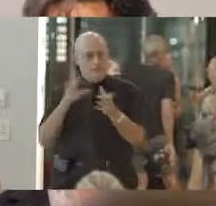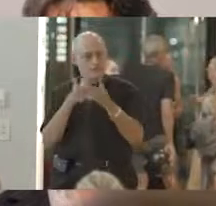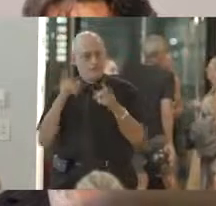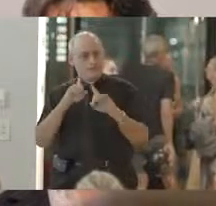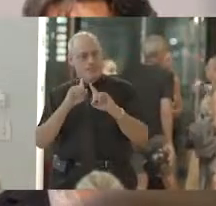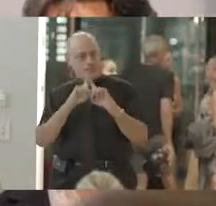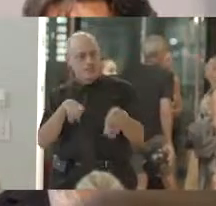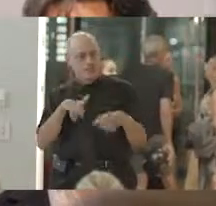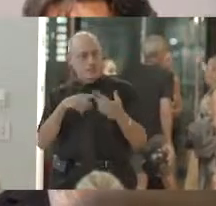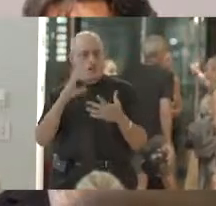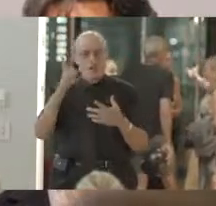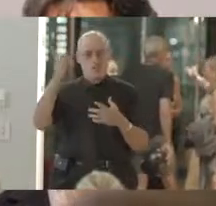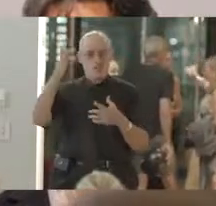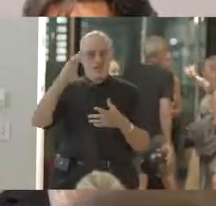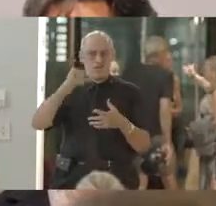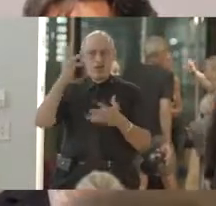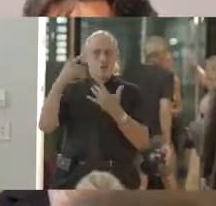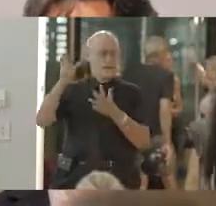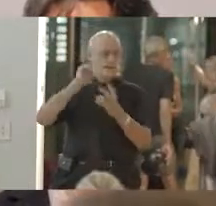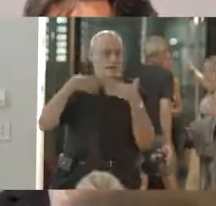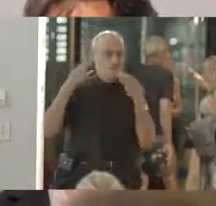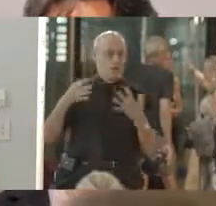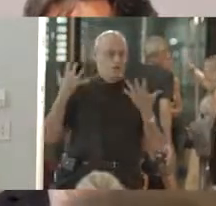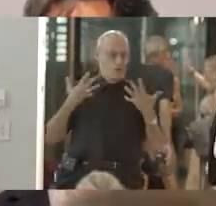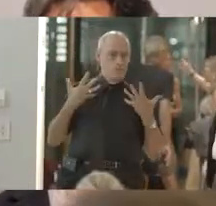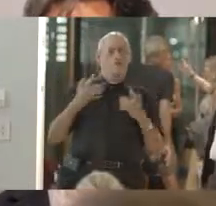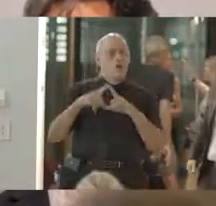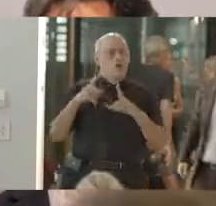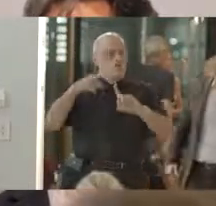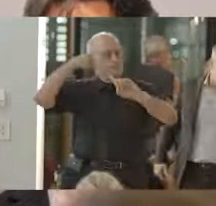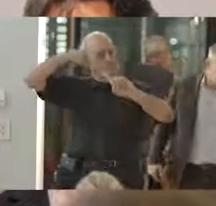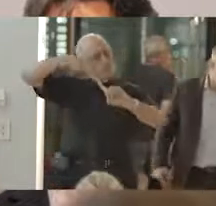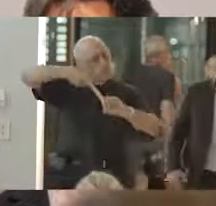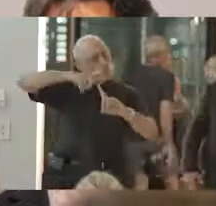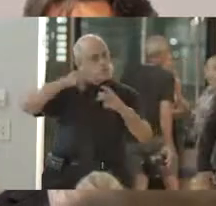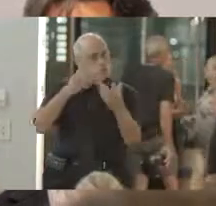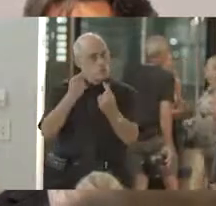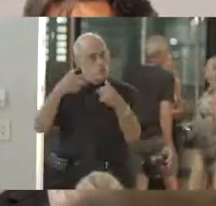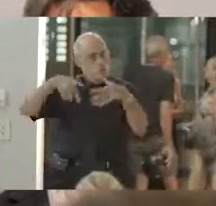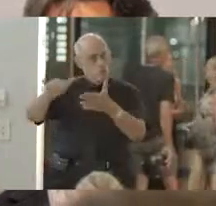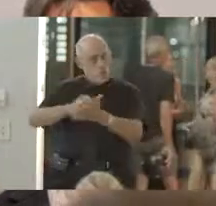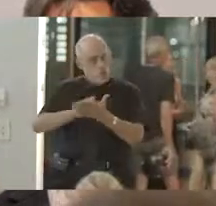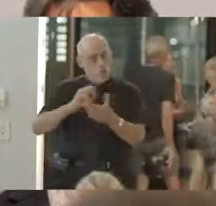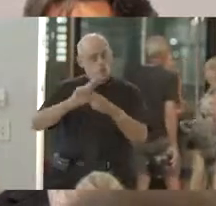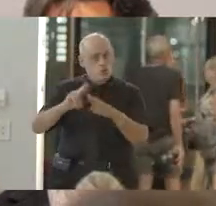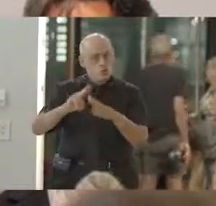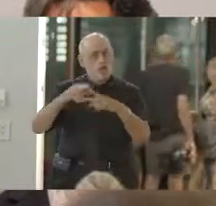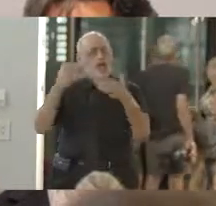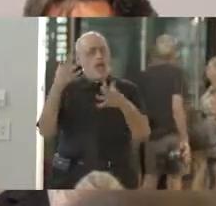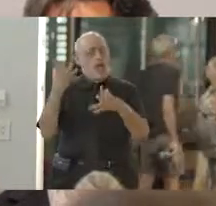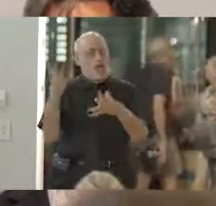whether the authority should wait. That's not my decision. But like I said, the benchmark for doing this work in New York is to use the